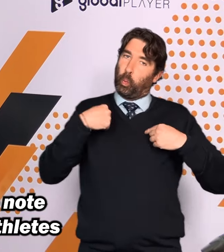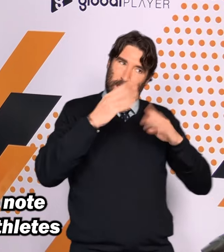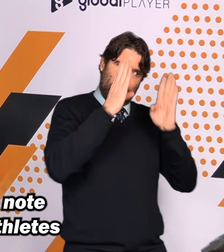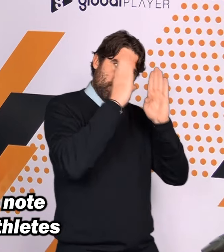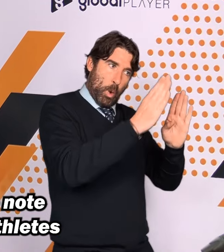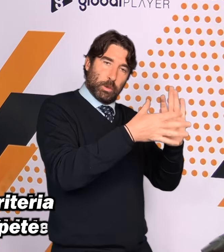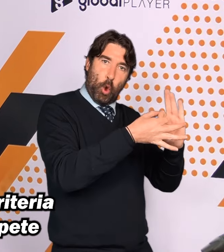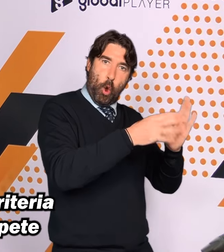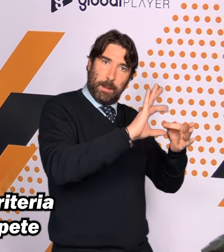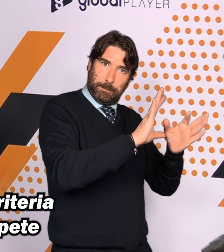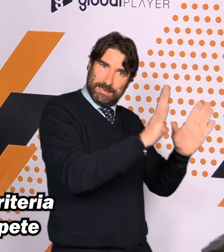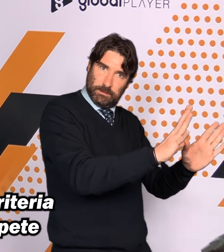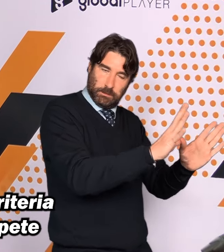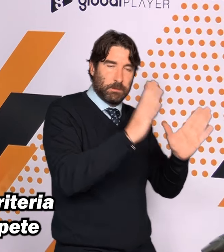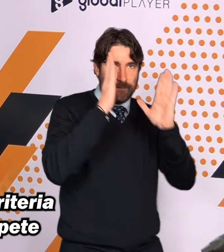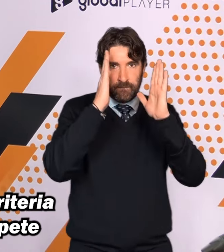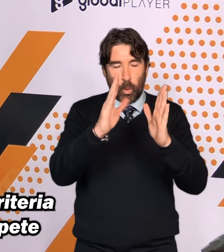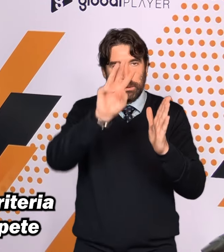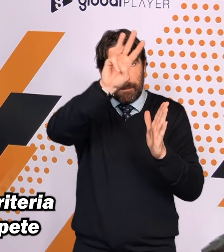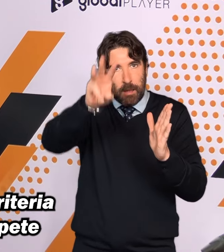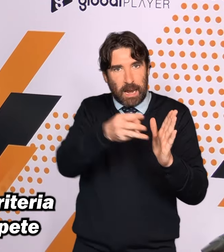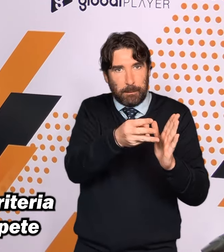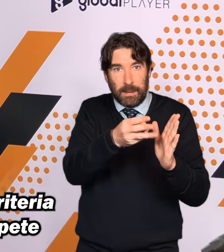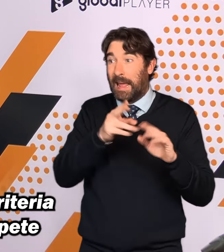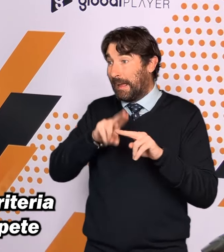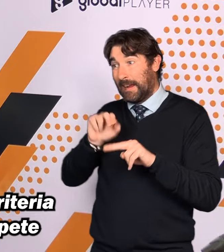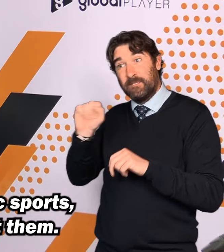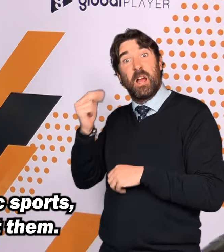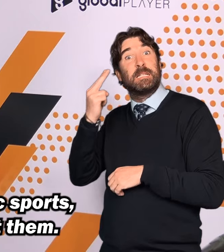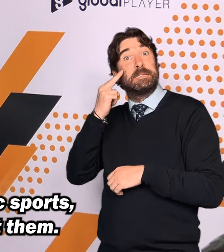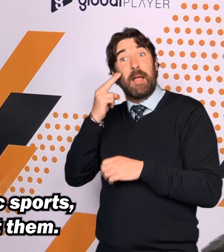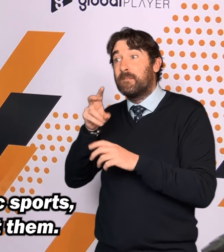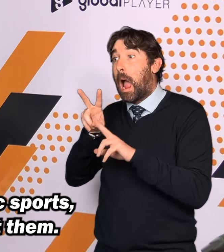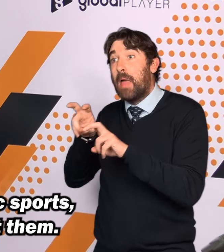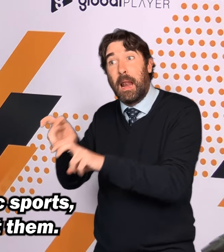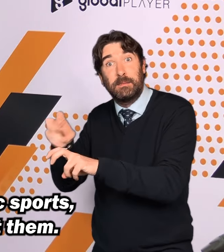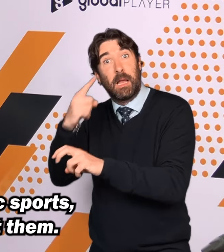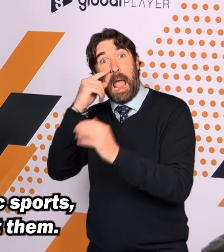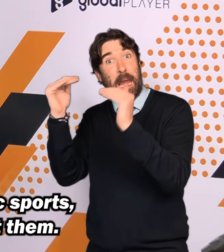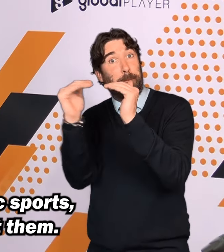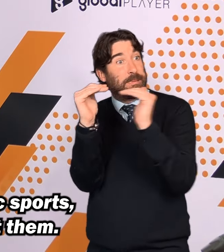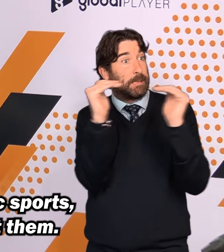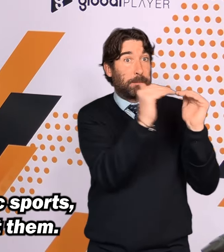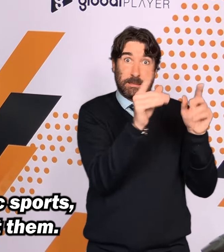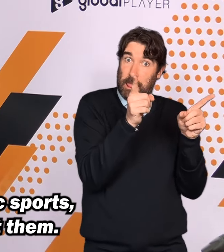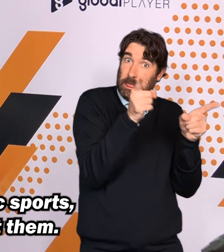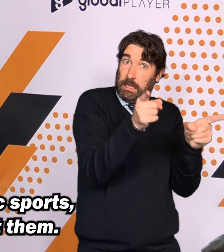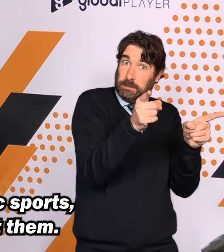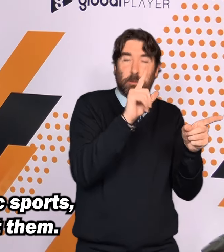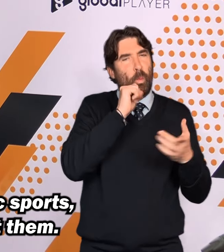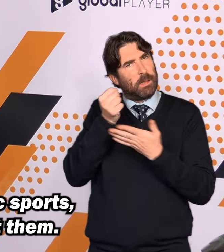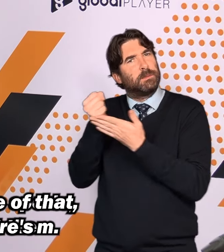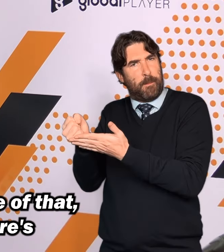there are deaf athletes who meet other eligibility criteria that enables them to compete in the Olympic and Paralympic sports, we would of course support